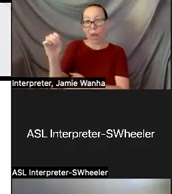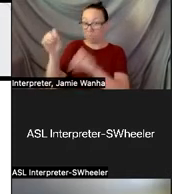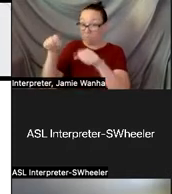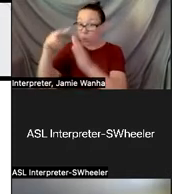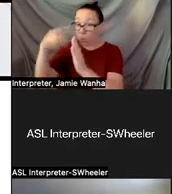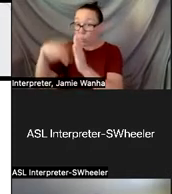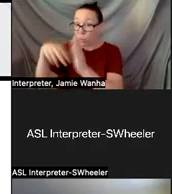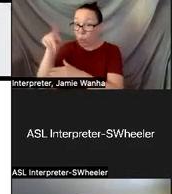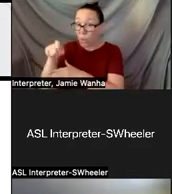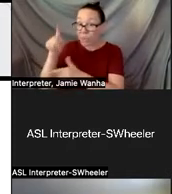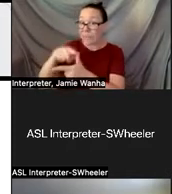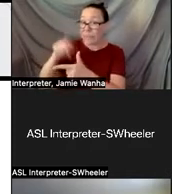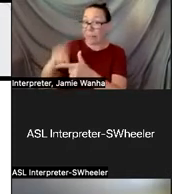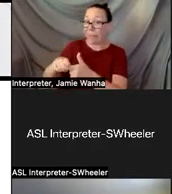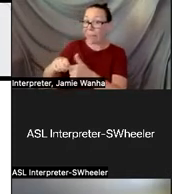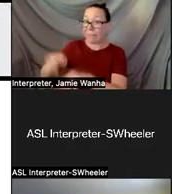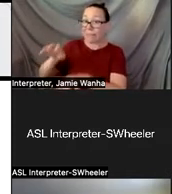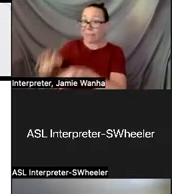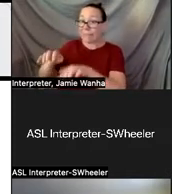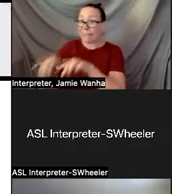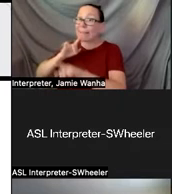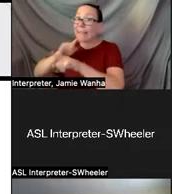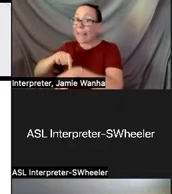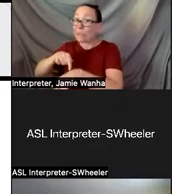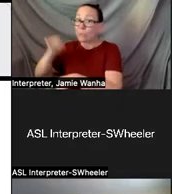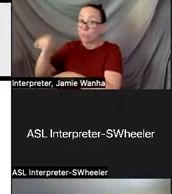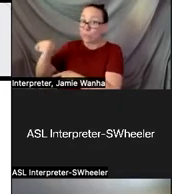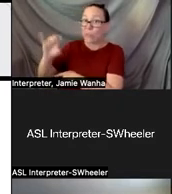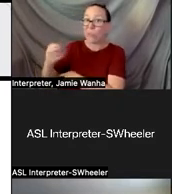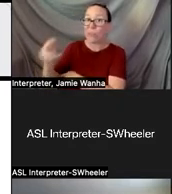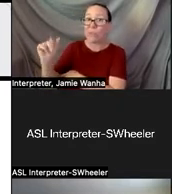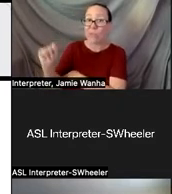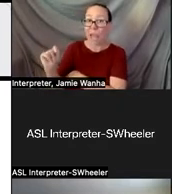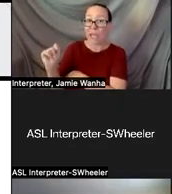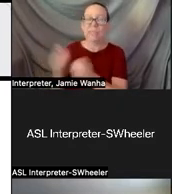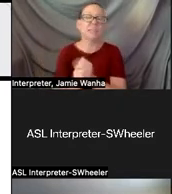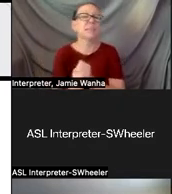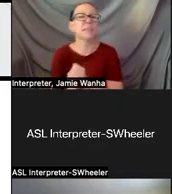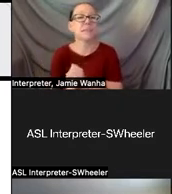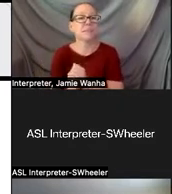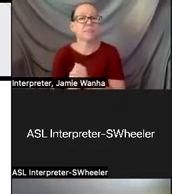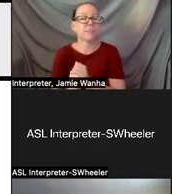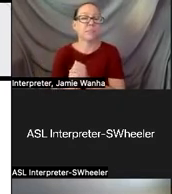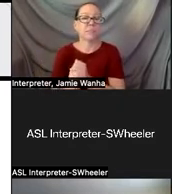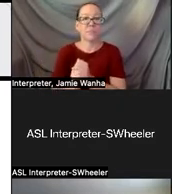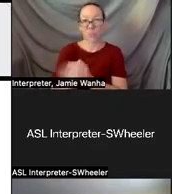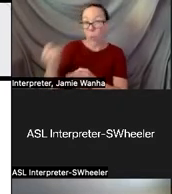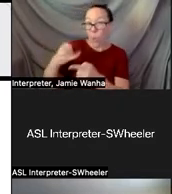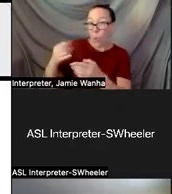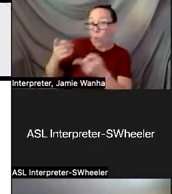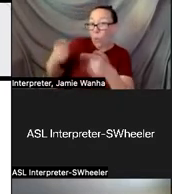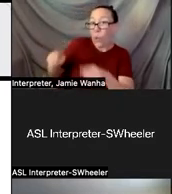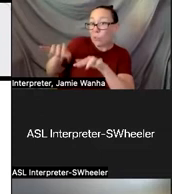if that's possible, just make sure to reference the question so the answer when you type it makes sense. You